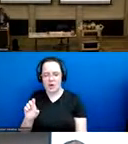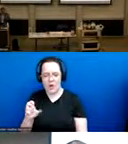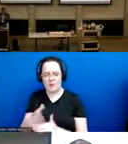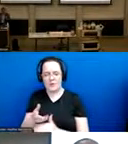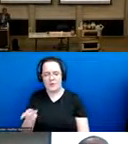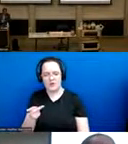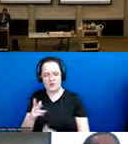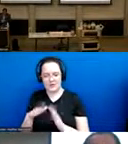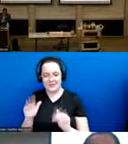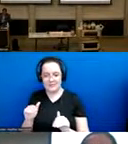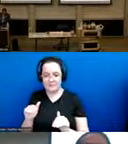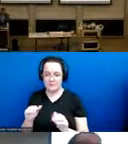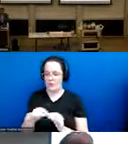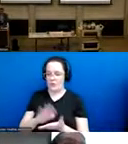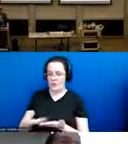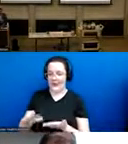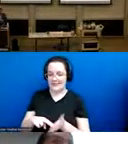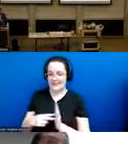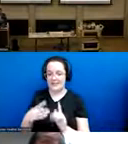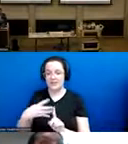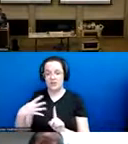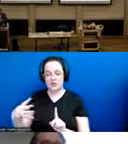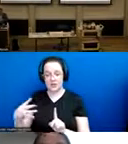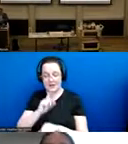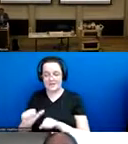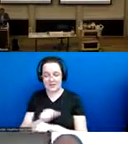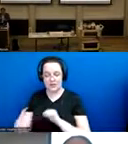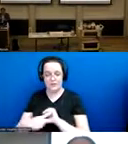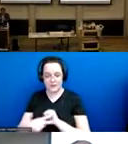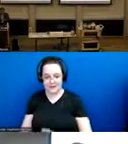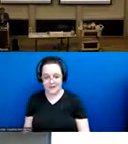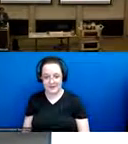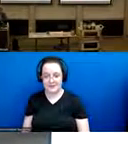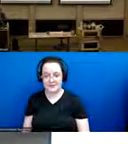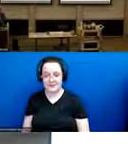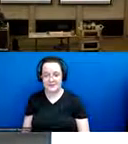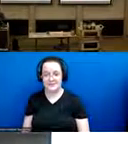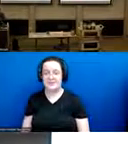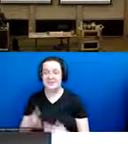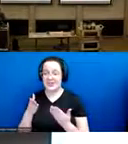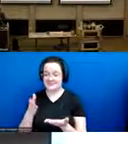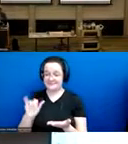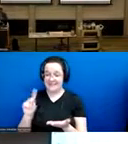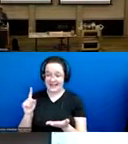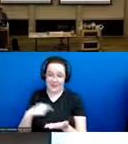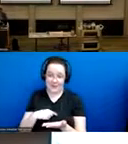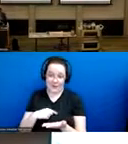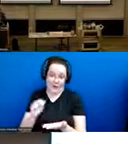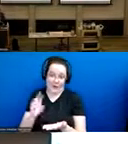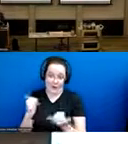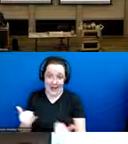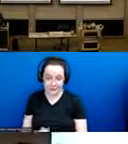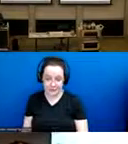even nicer because it means that the coherence is actually present, right? So this is where we are with these experiments. I think, there's been